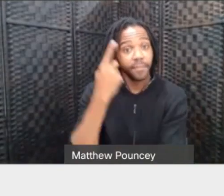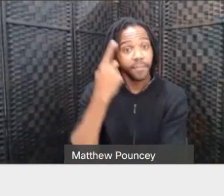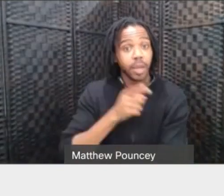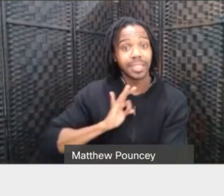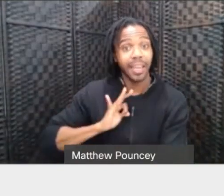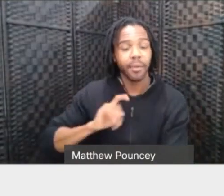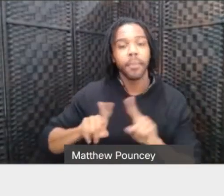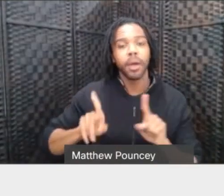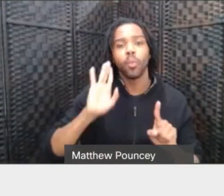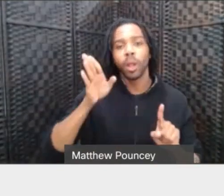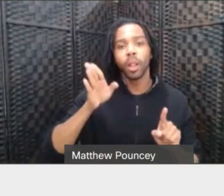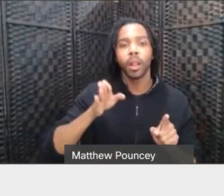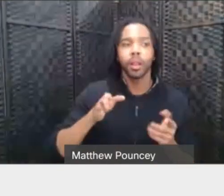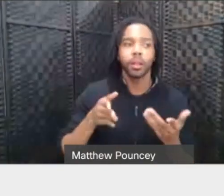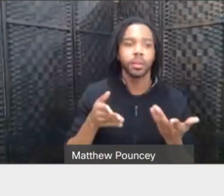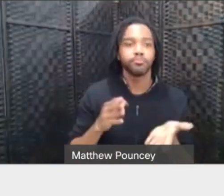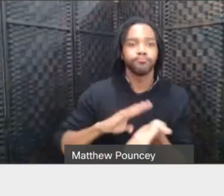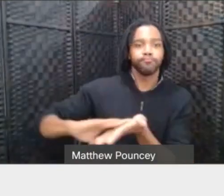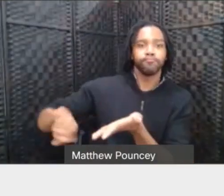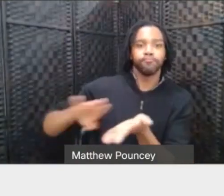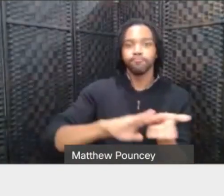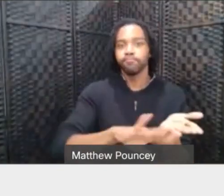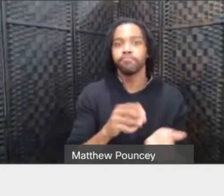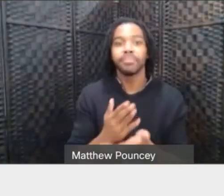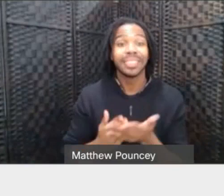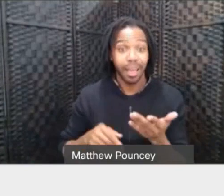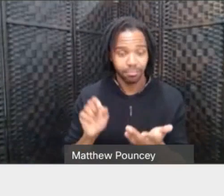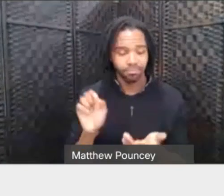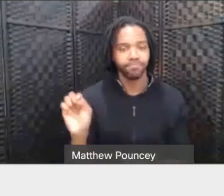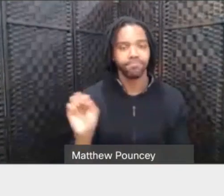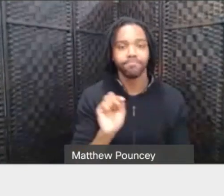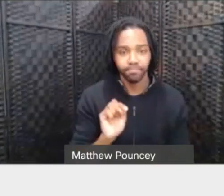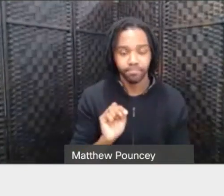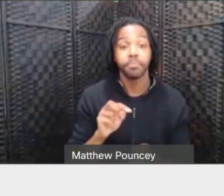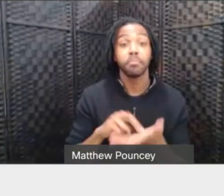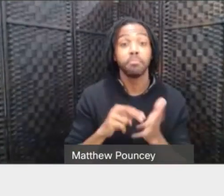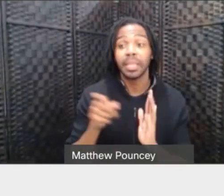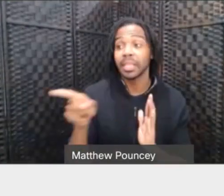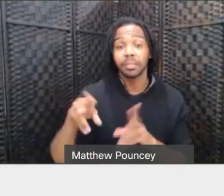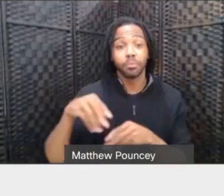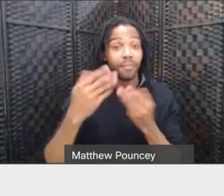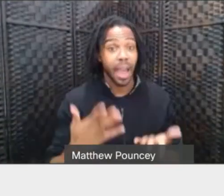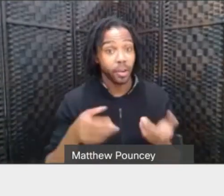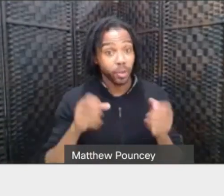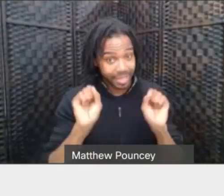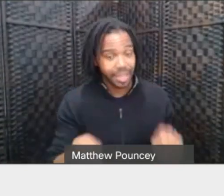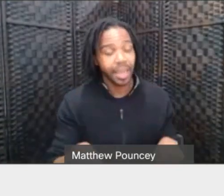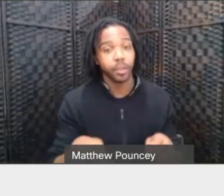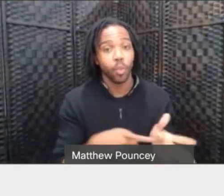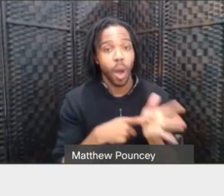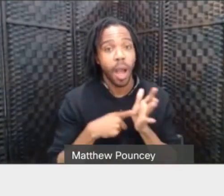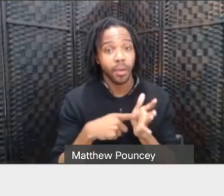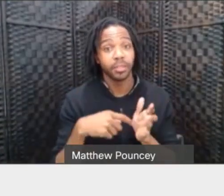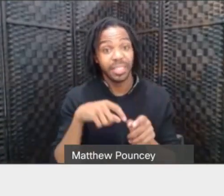allow for exemptions allow the provider to require testing but don't include